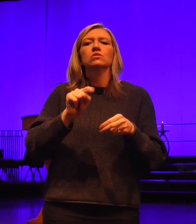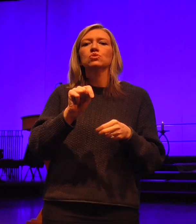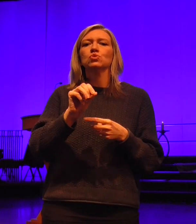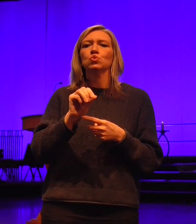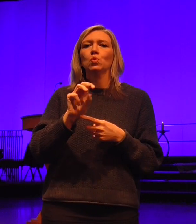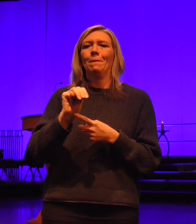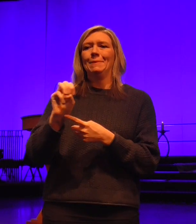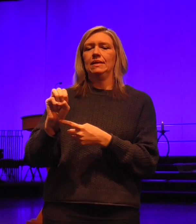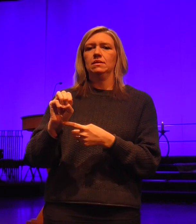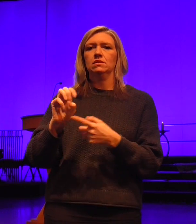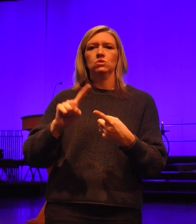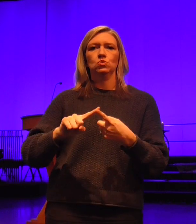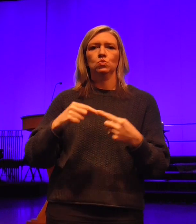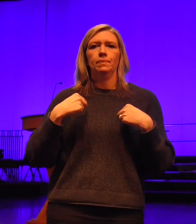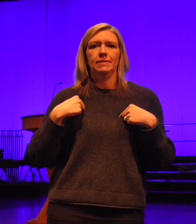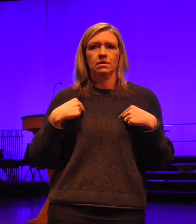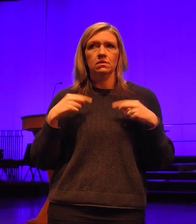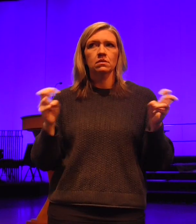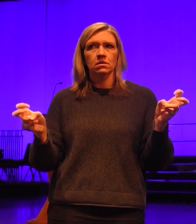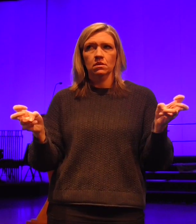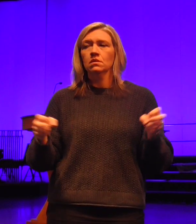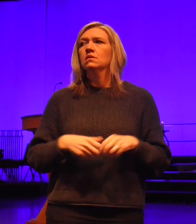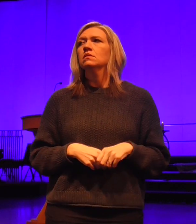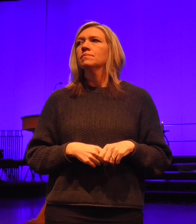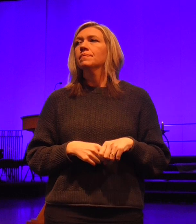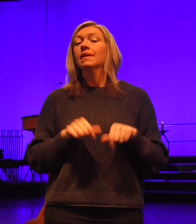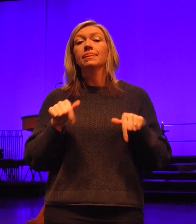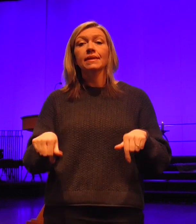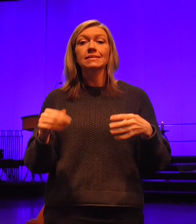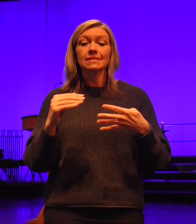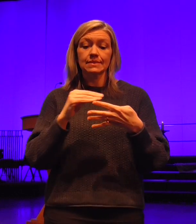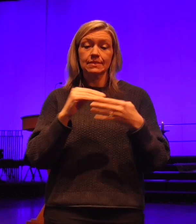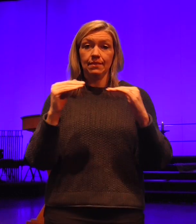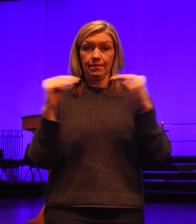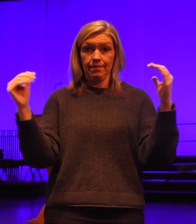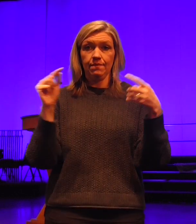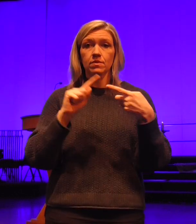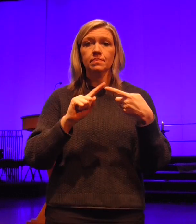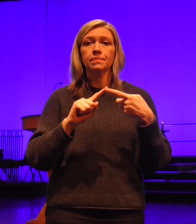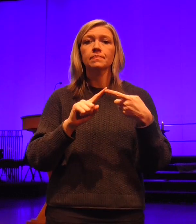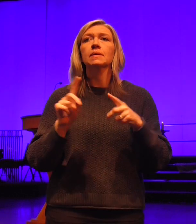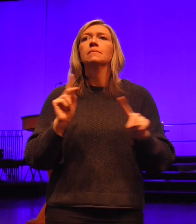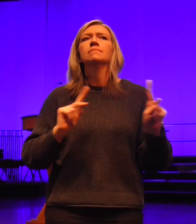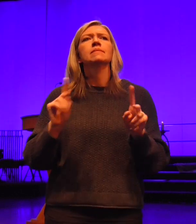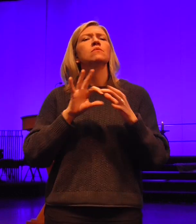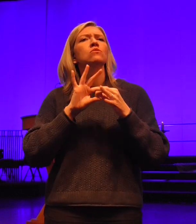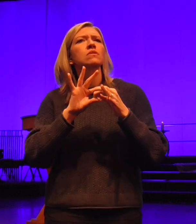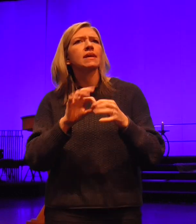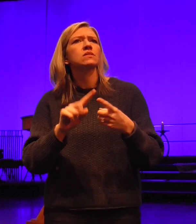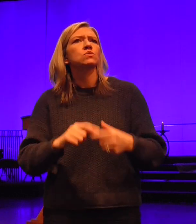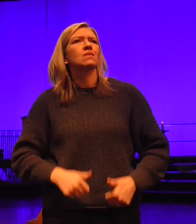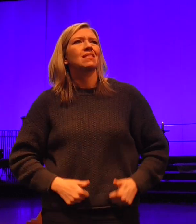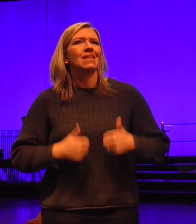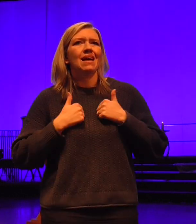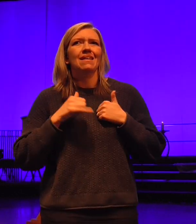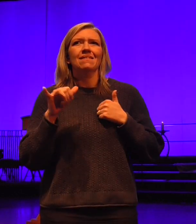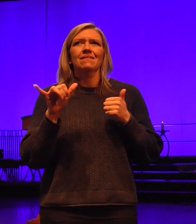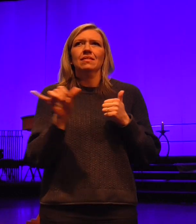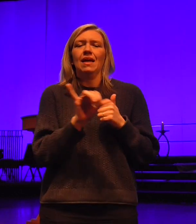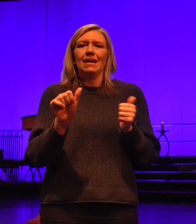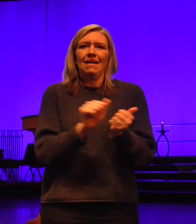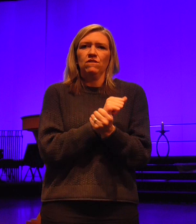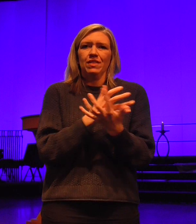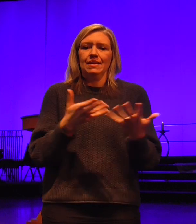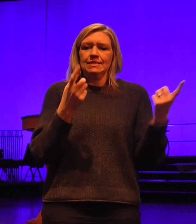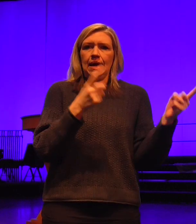the to-me kingdom, people relate to life like everything's happening to me.